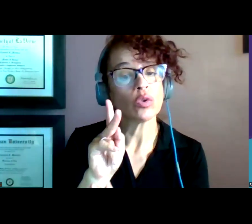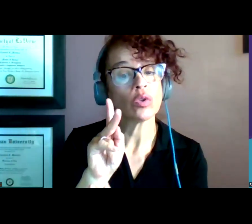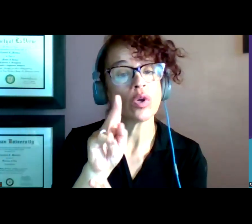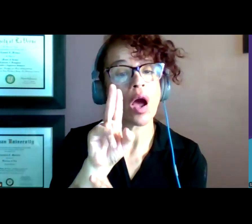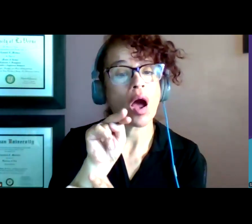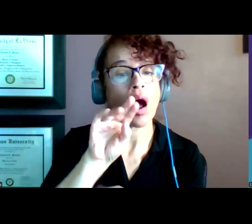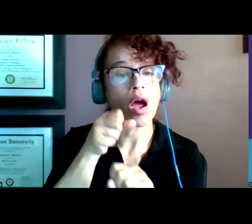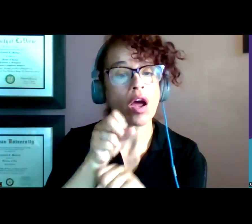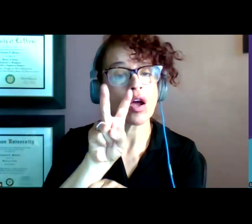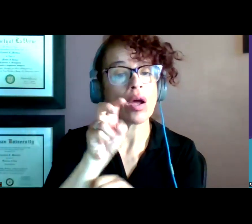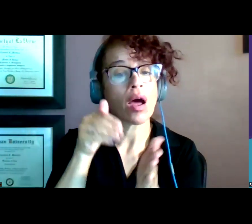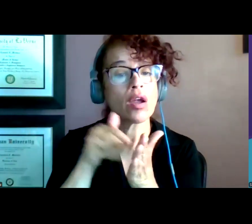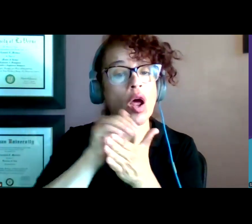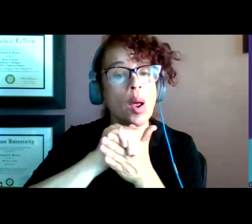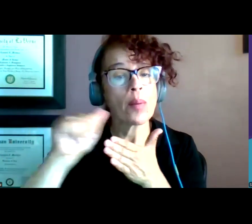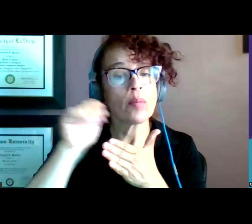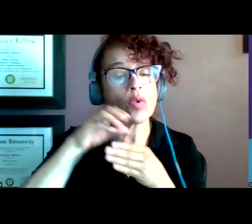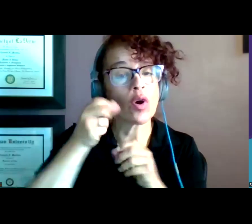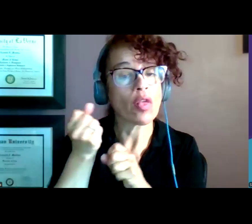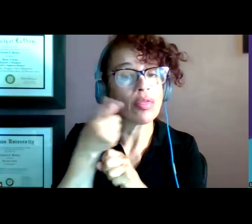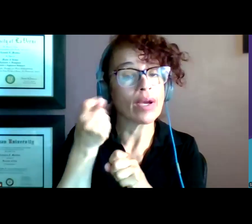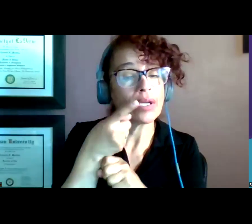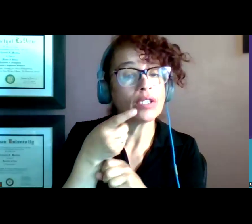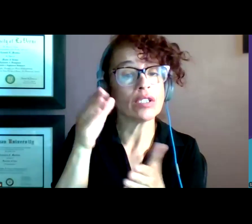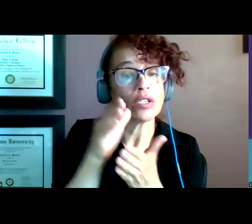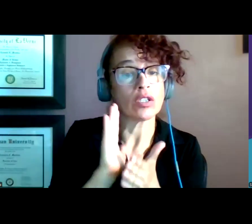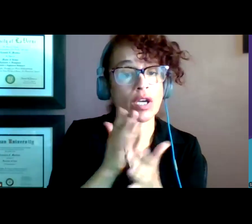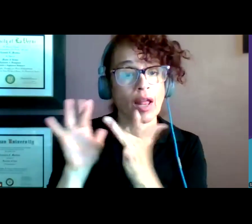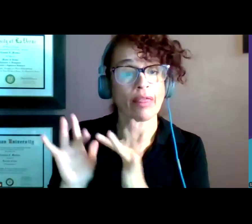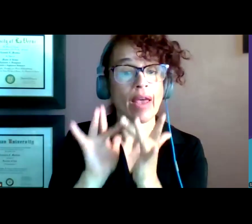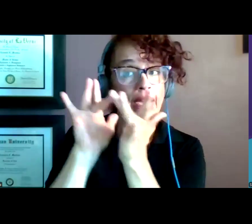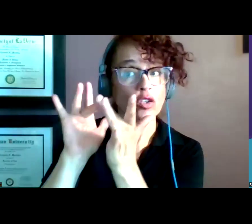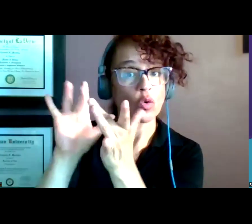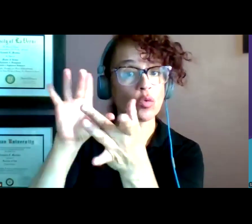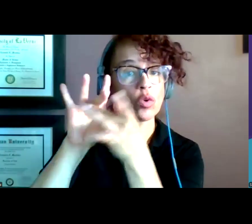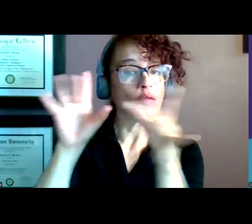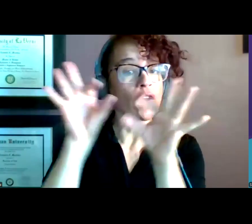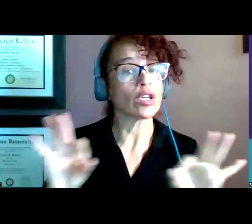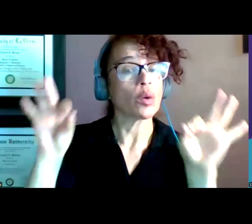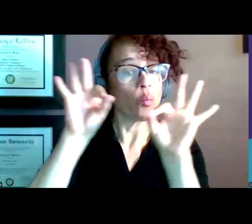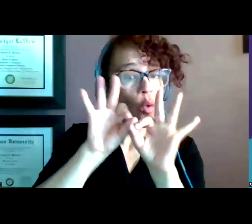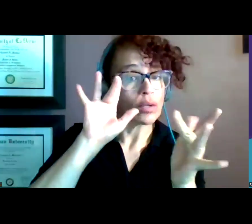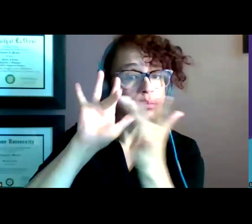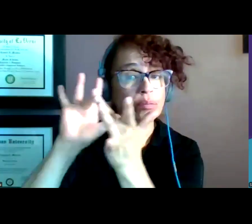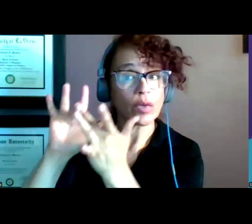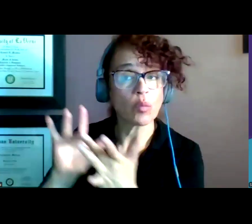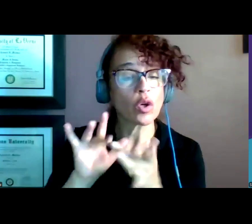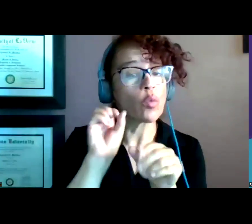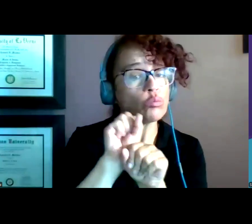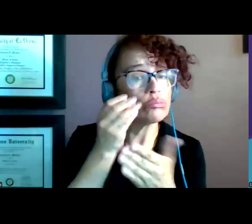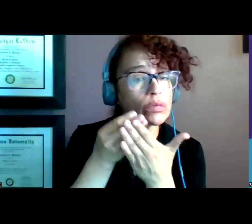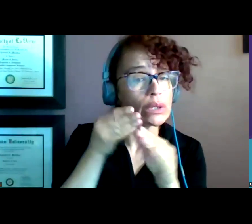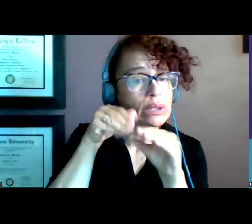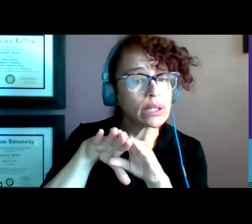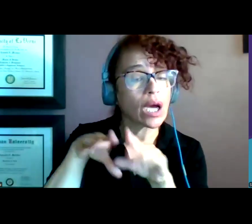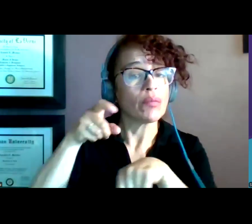unlocking about $200 million annually that we distribute to our network. So it's very important that we submit